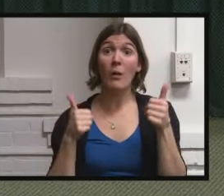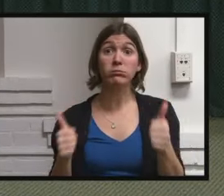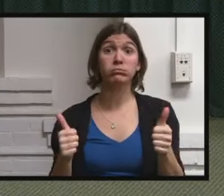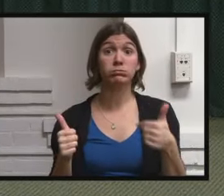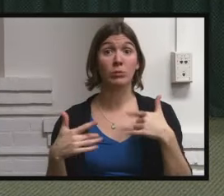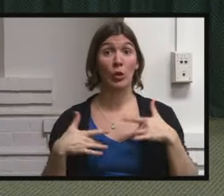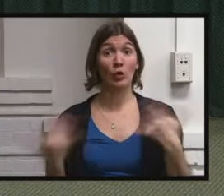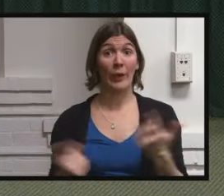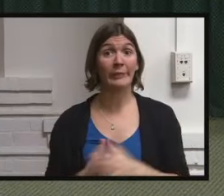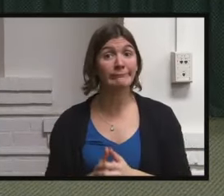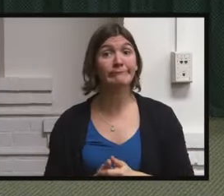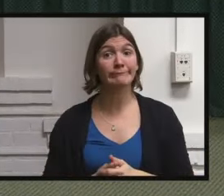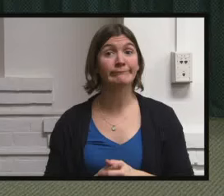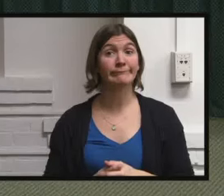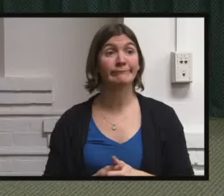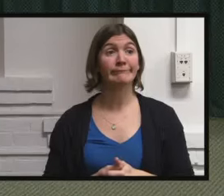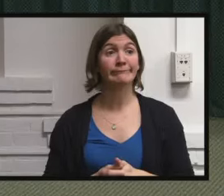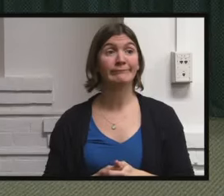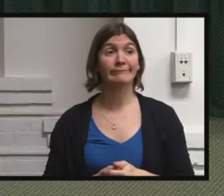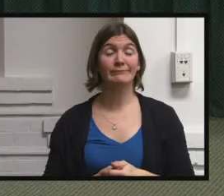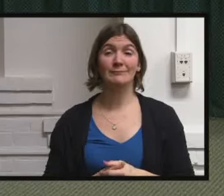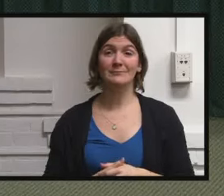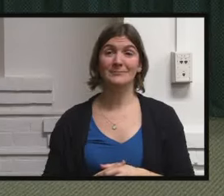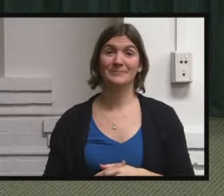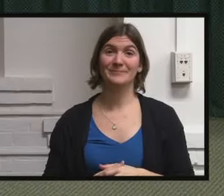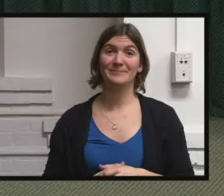what I've appreciated.